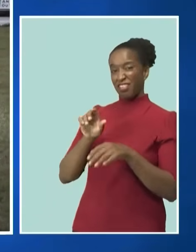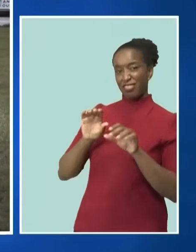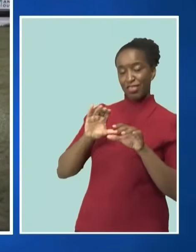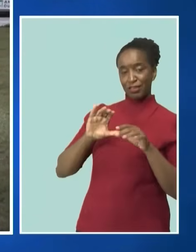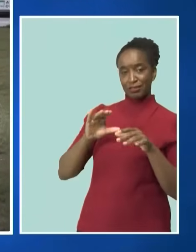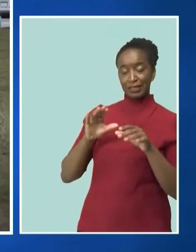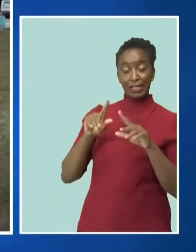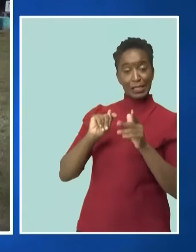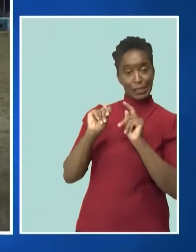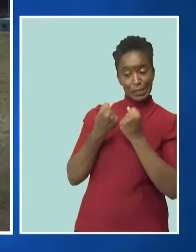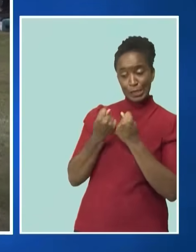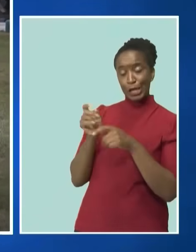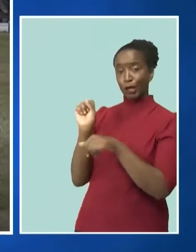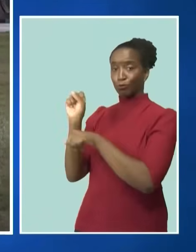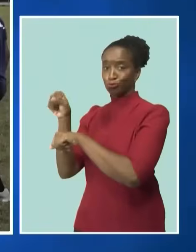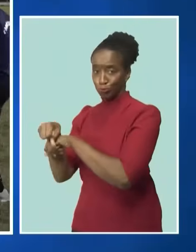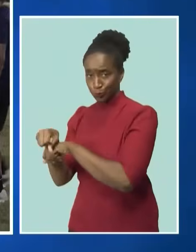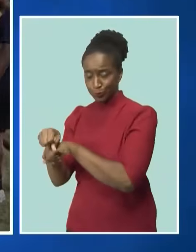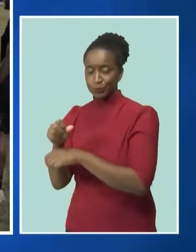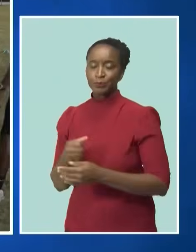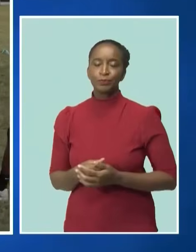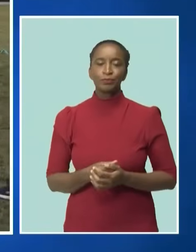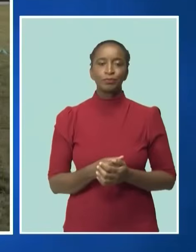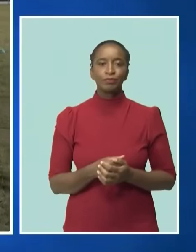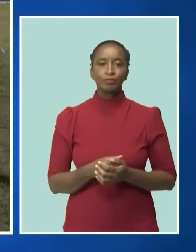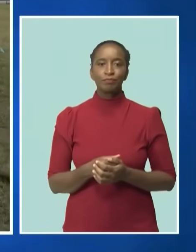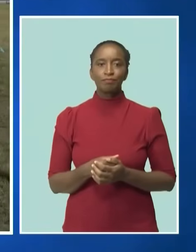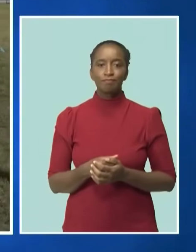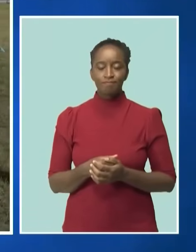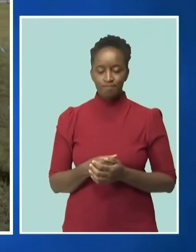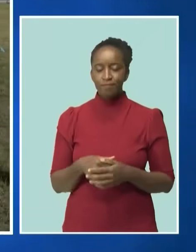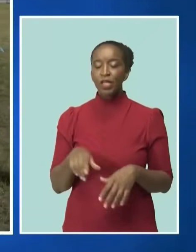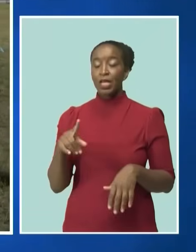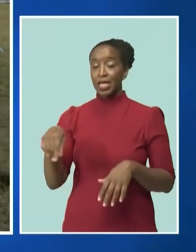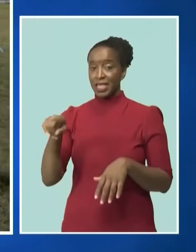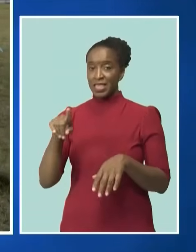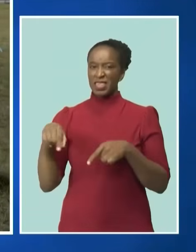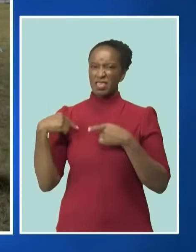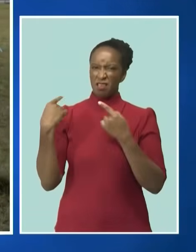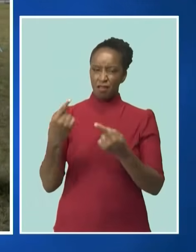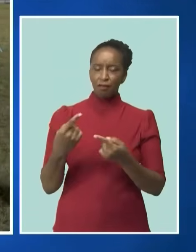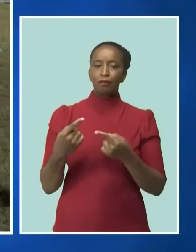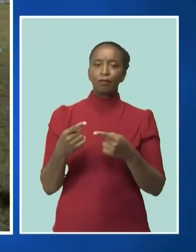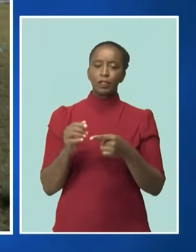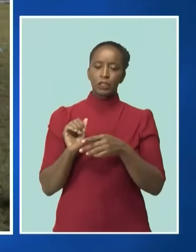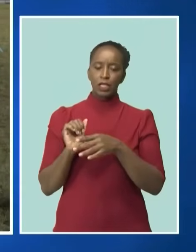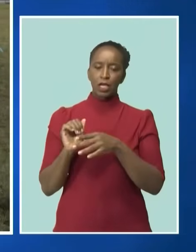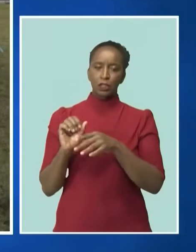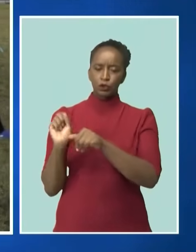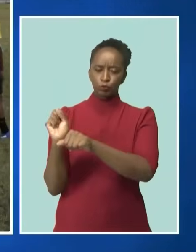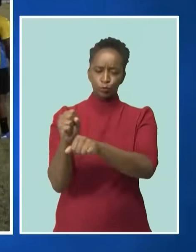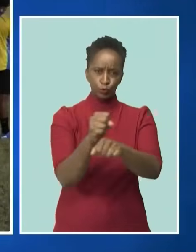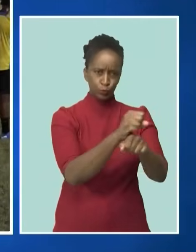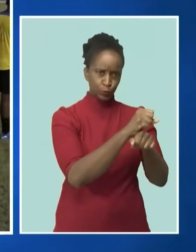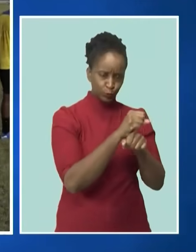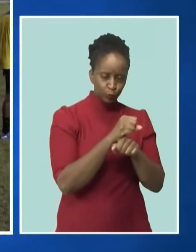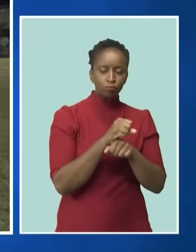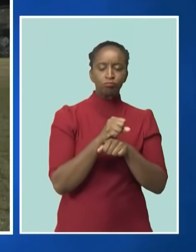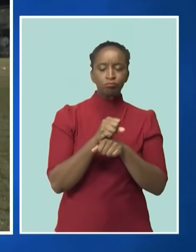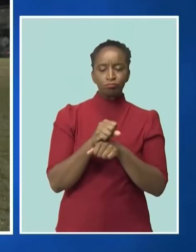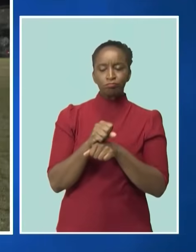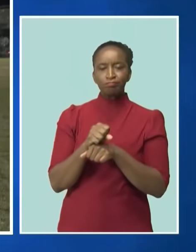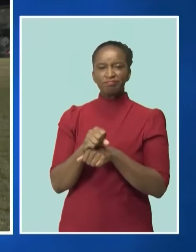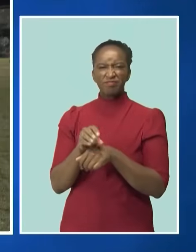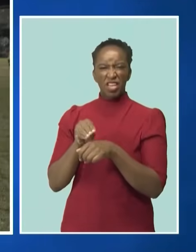defeated Whitehall FC 2-0. It's with those positive efforts in the inaugural season that has fueled the team's style of play.